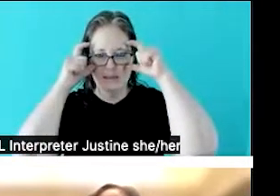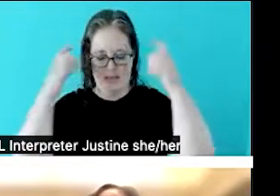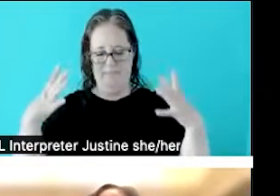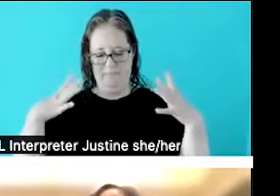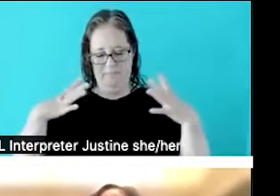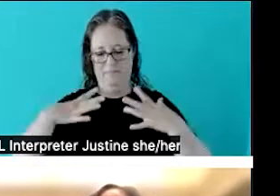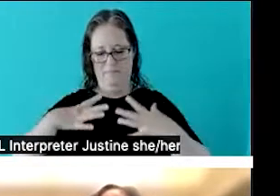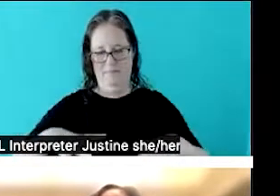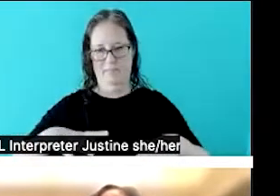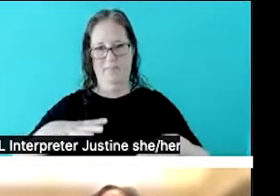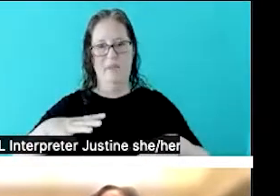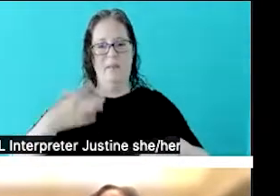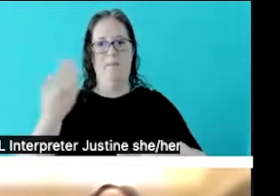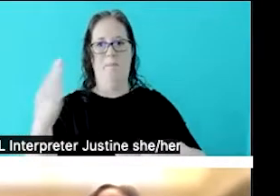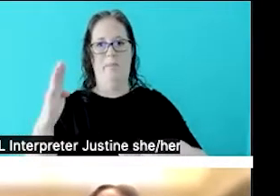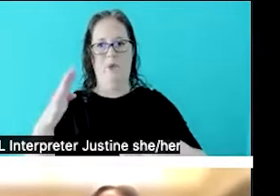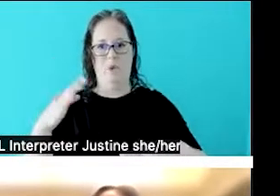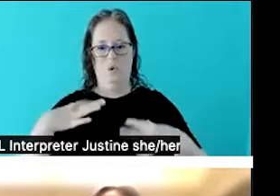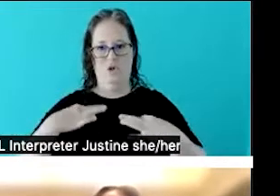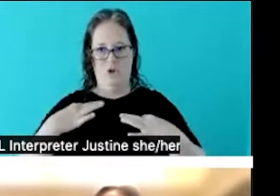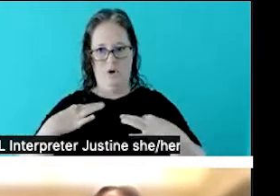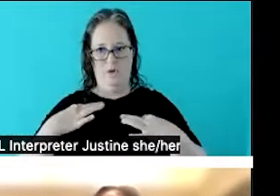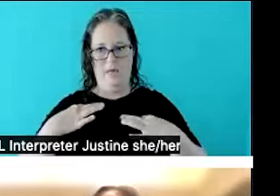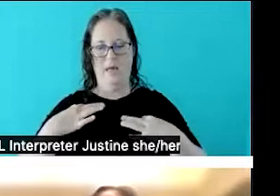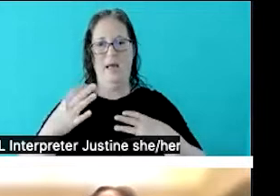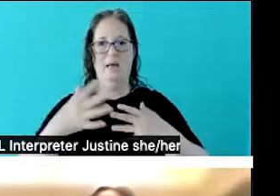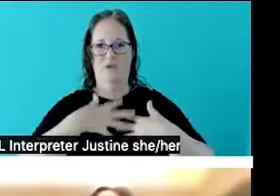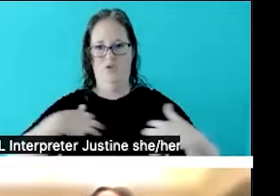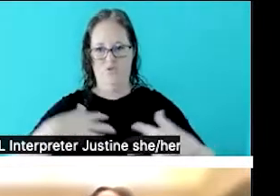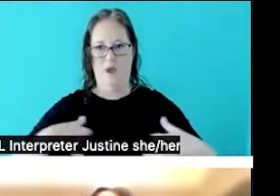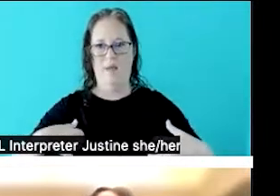blue t-shirt and a striped blue and white jacket.